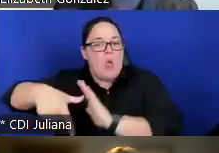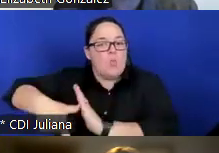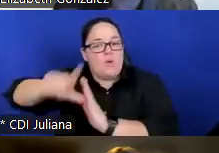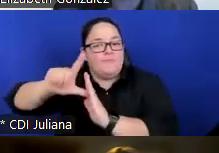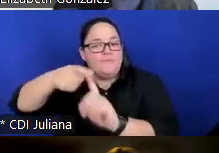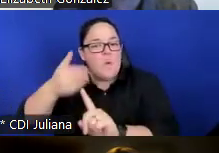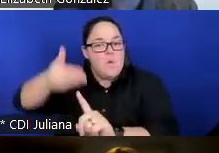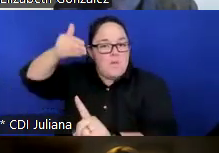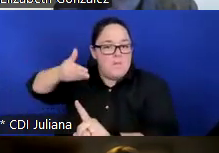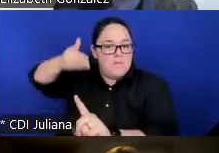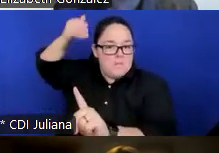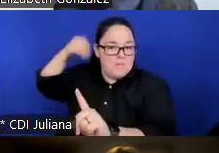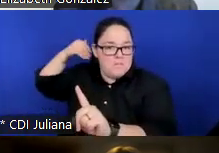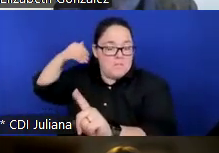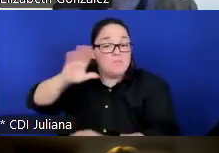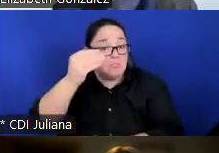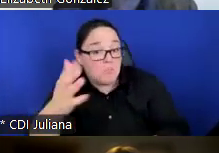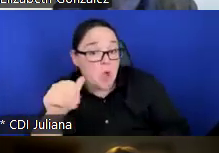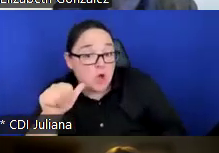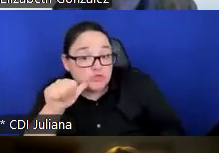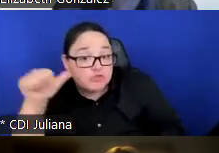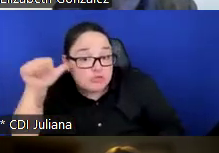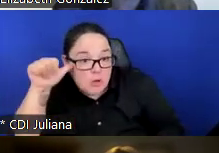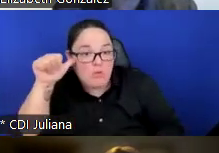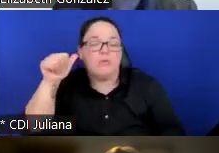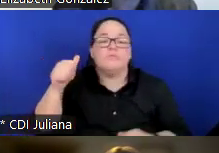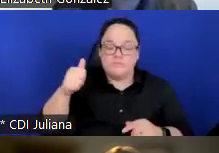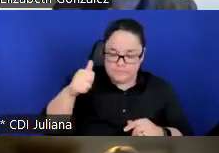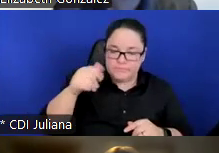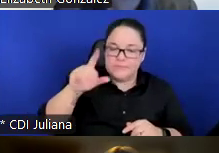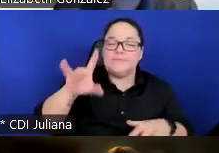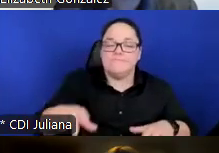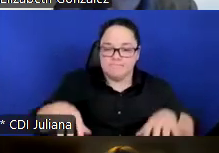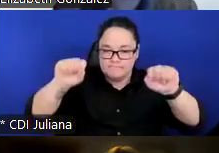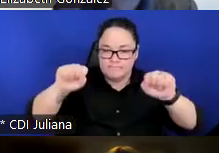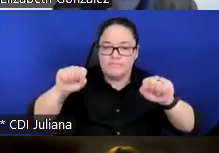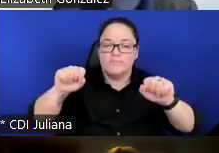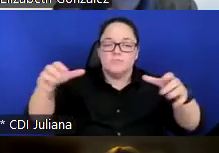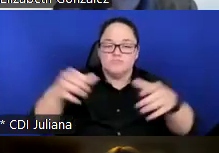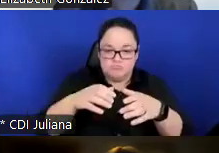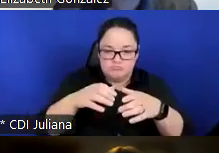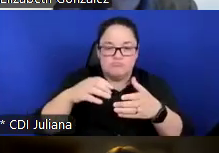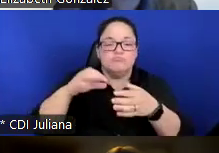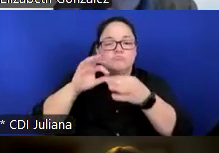Yesterday, we had a session with the Los Angeles County tax assessor